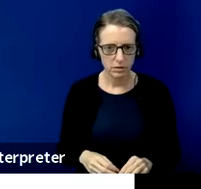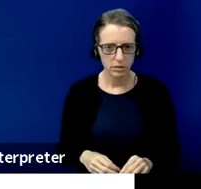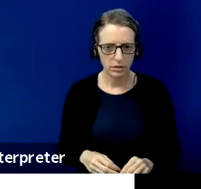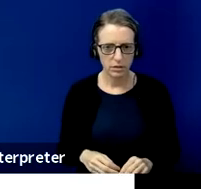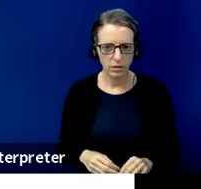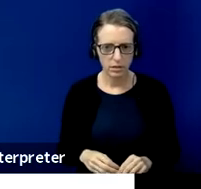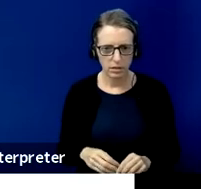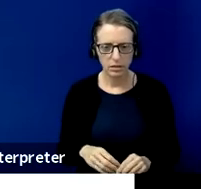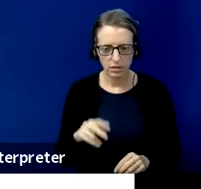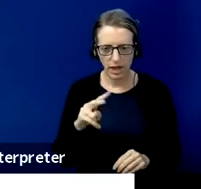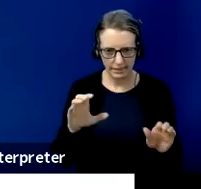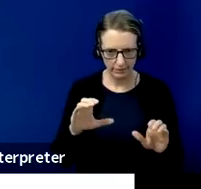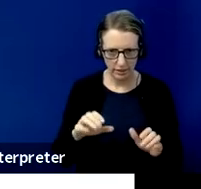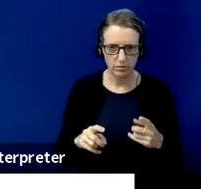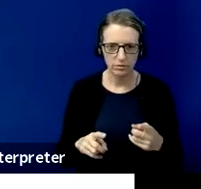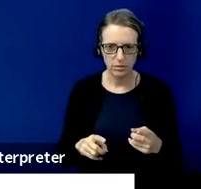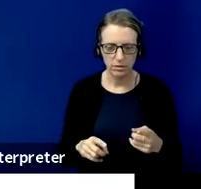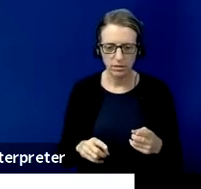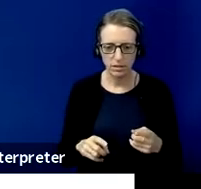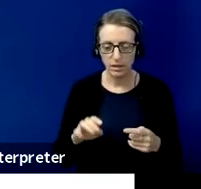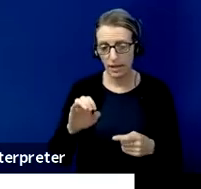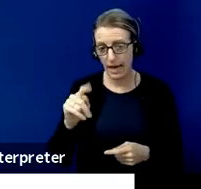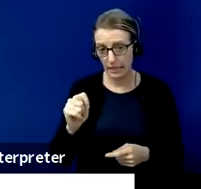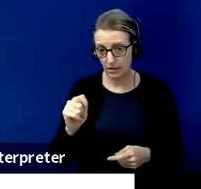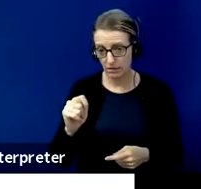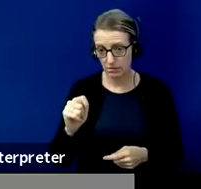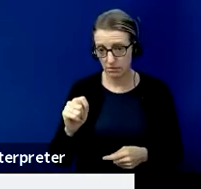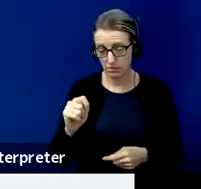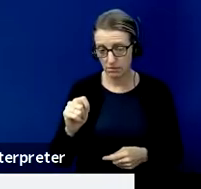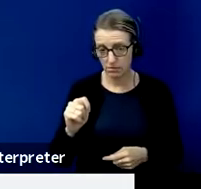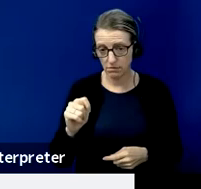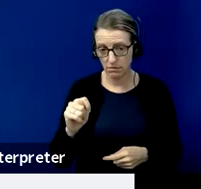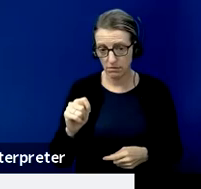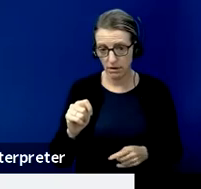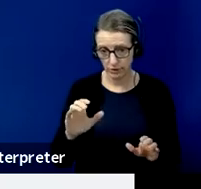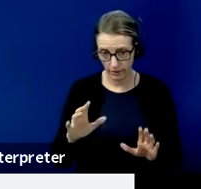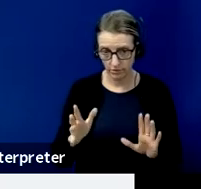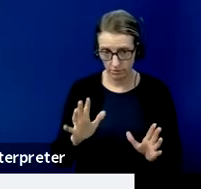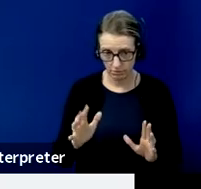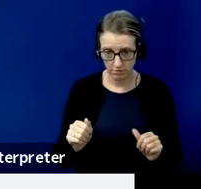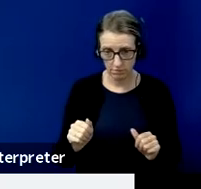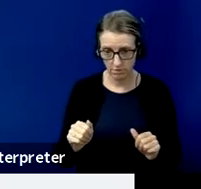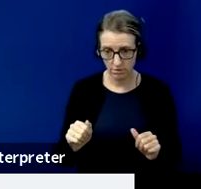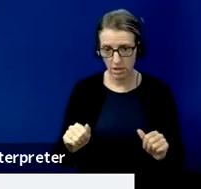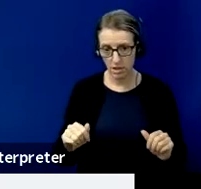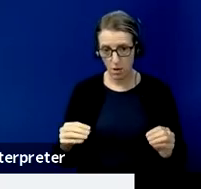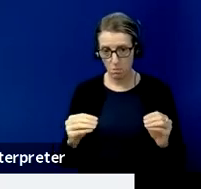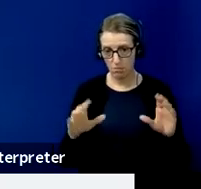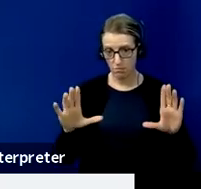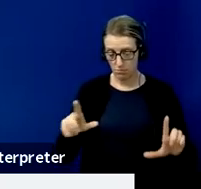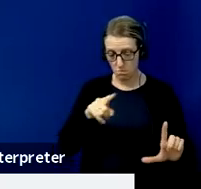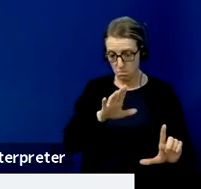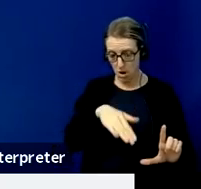So look at the activity. You edit the activity. Under more options,